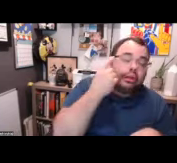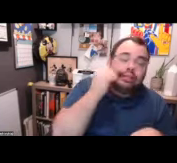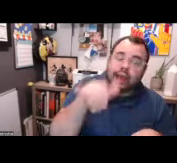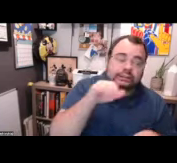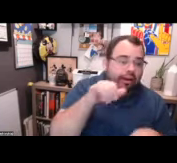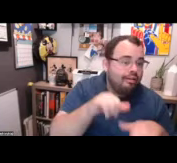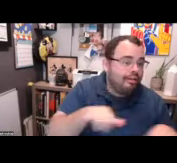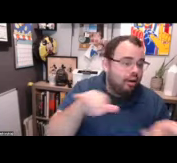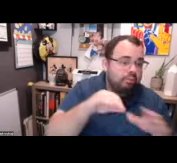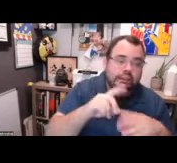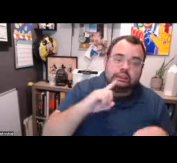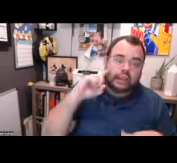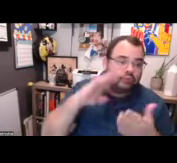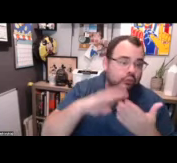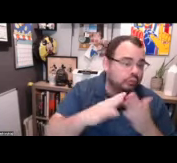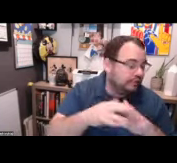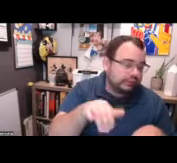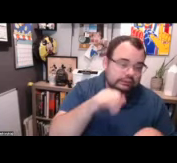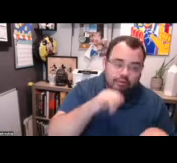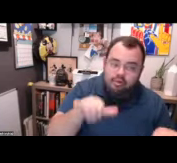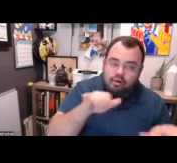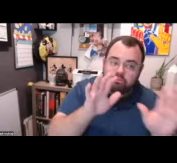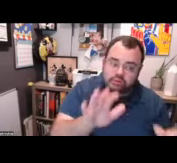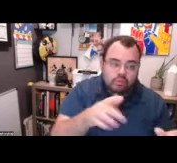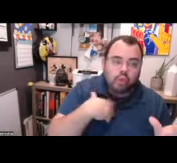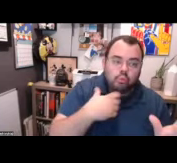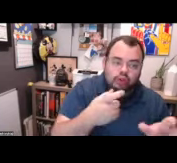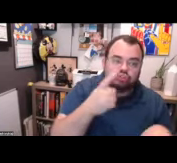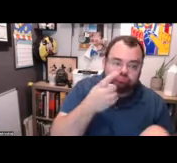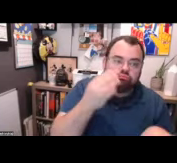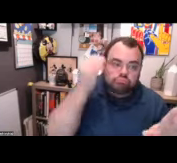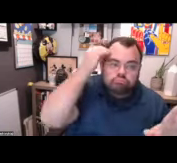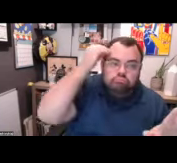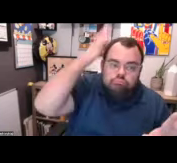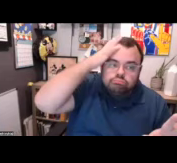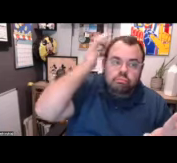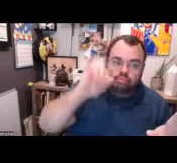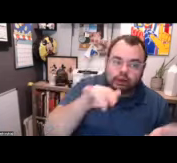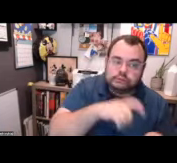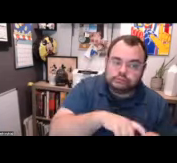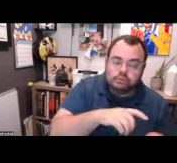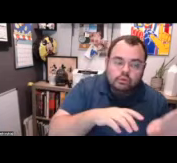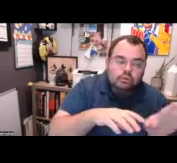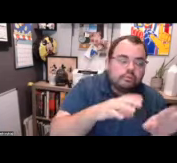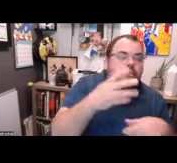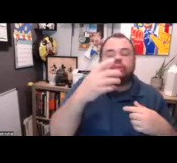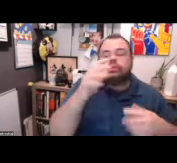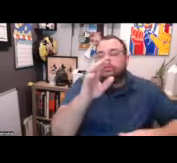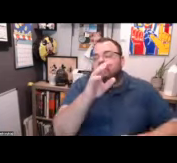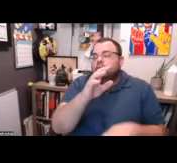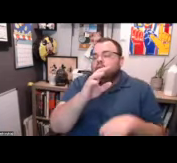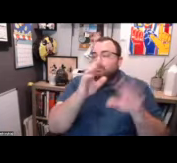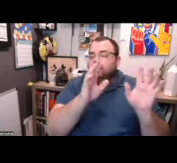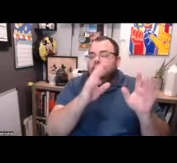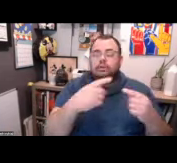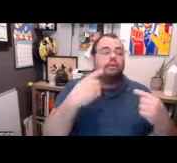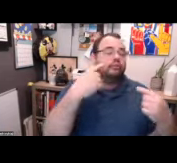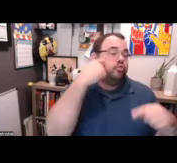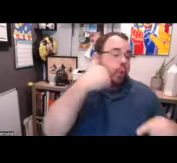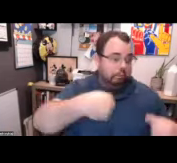It's pretty good from hearing nothing. It's not common in the deaf community for this to happen. Just keep that in the back of your